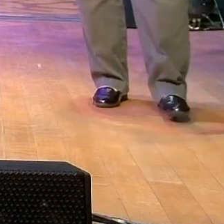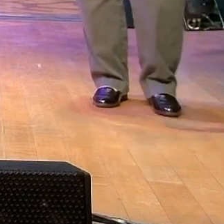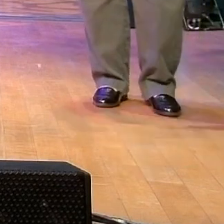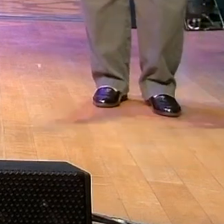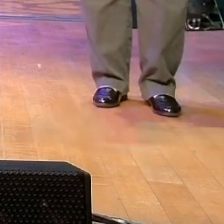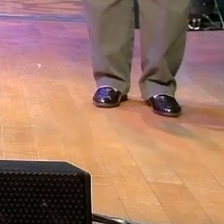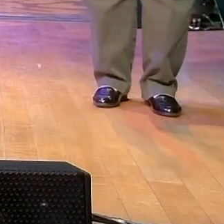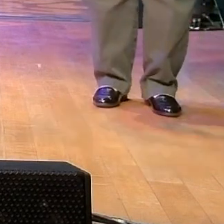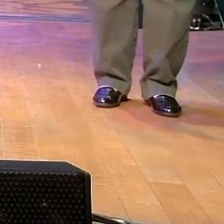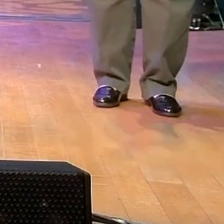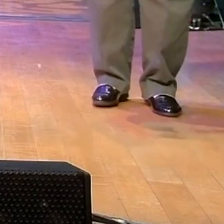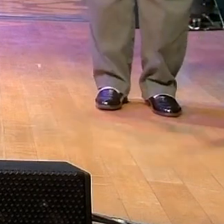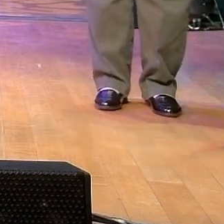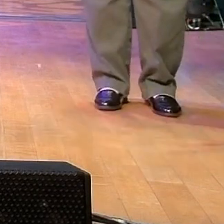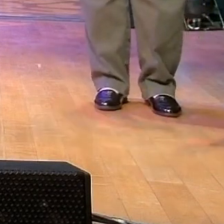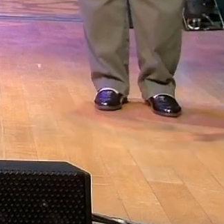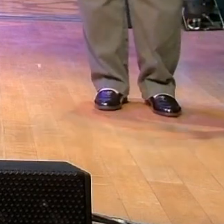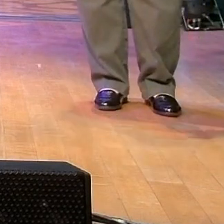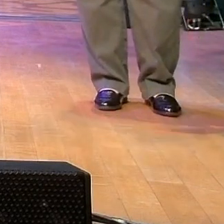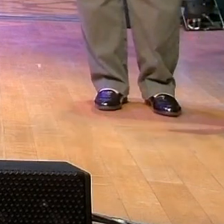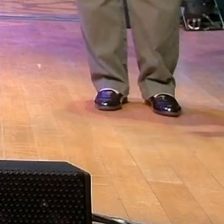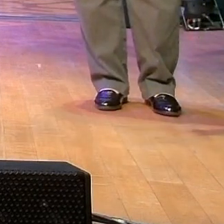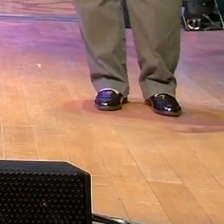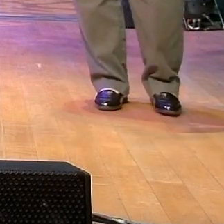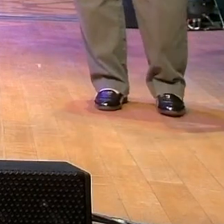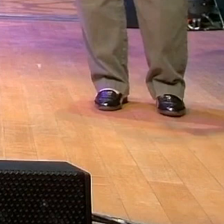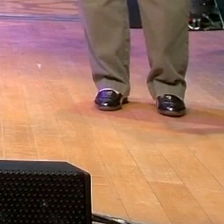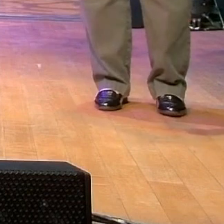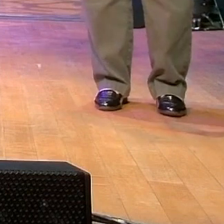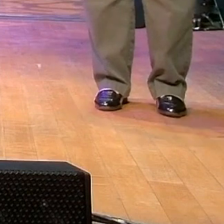yourself. So this is a song that we're called Believe.